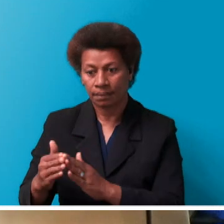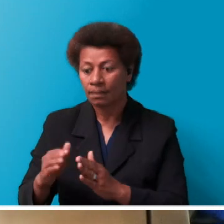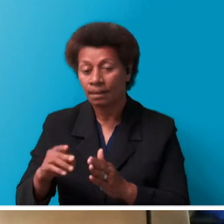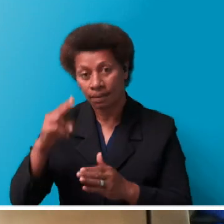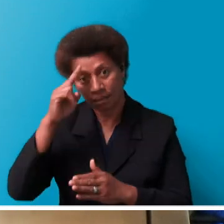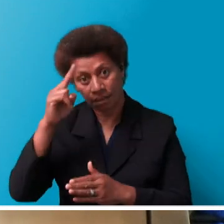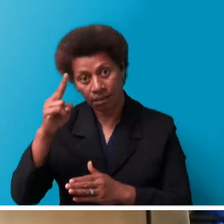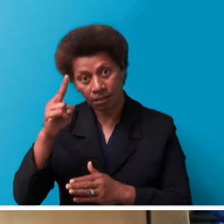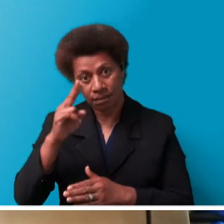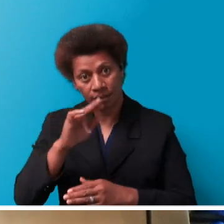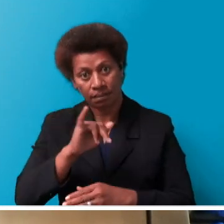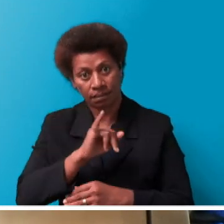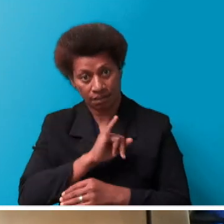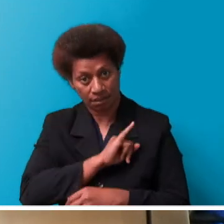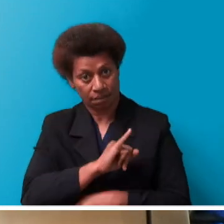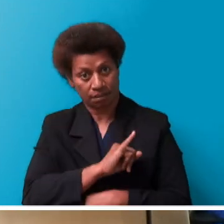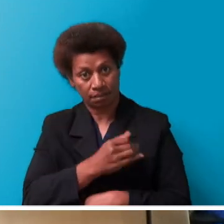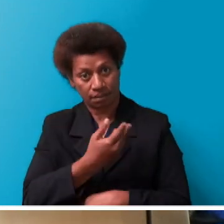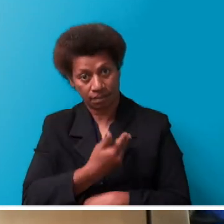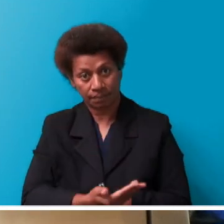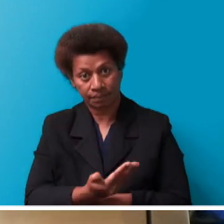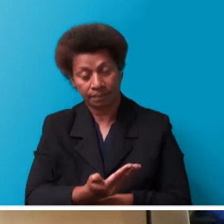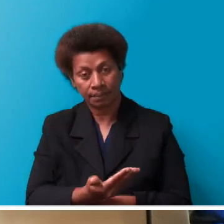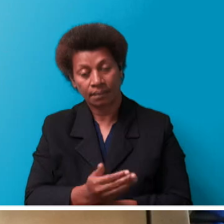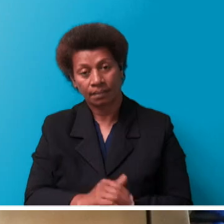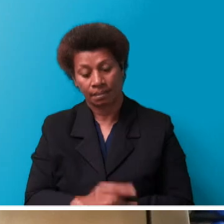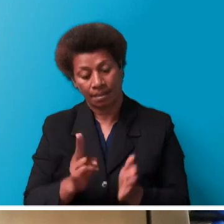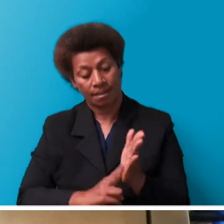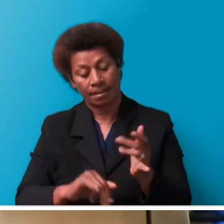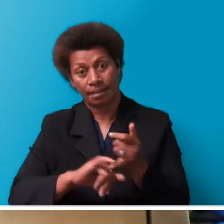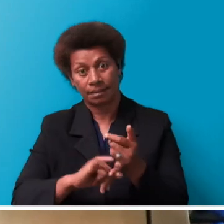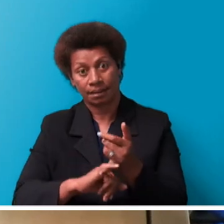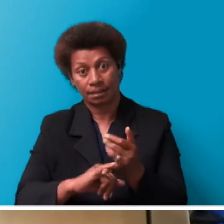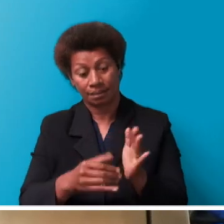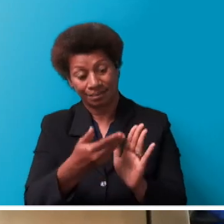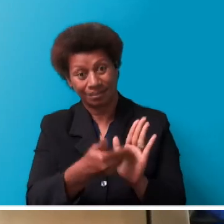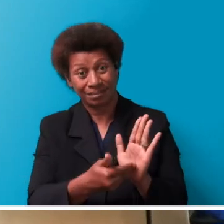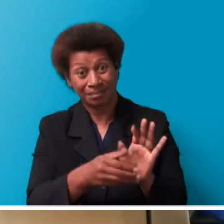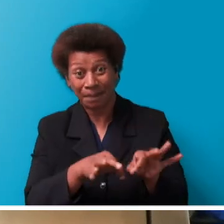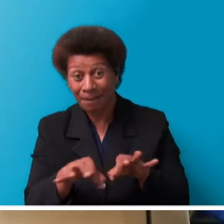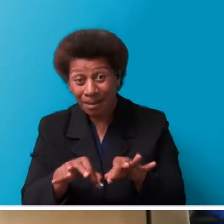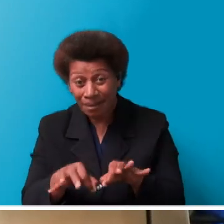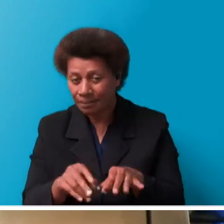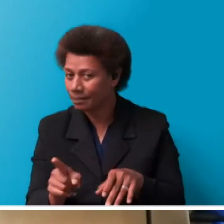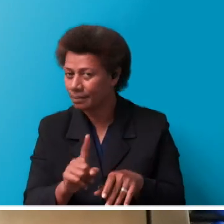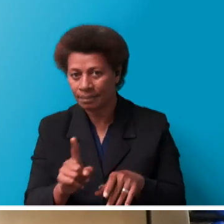national identity. The NSS is not just a plan, it is a